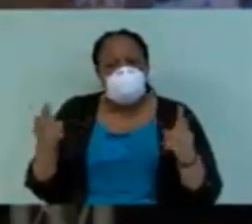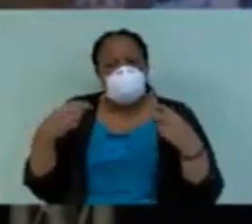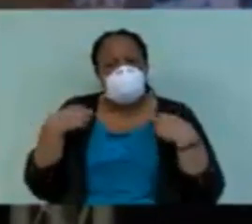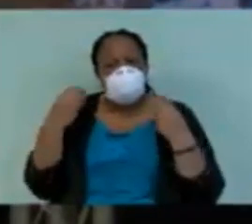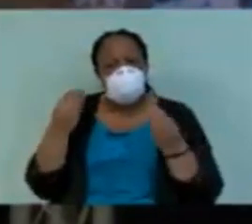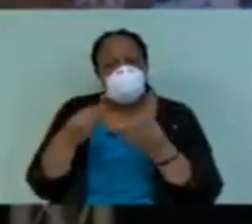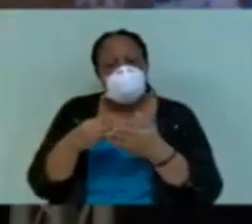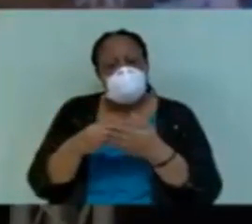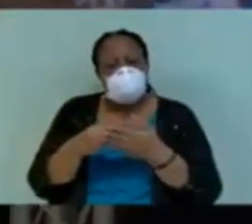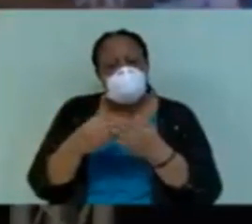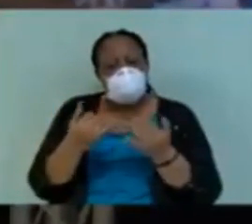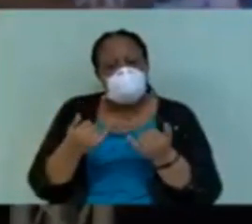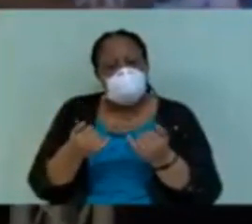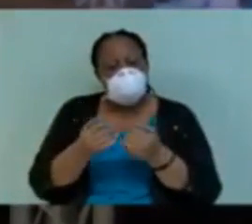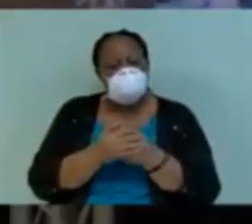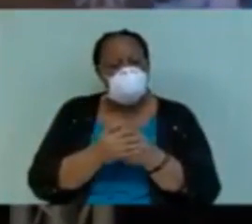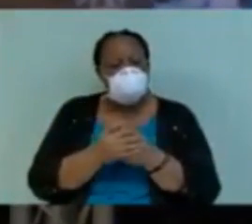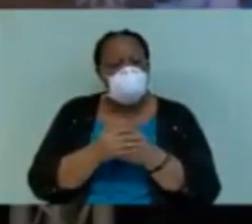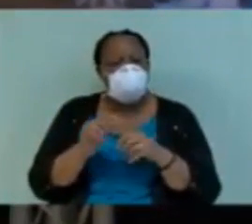was good,